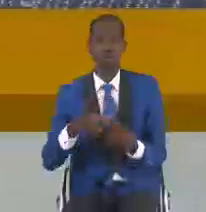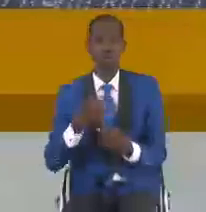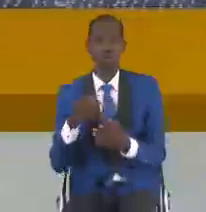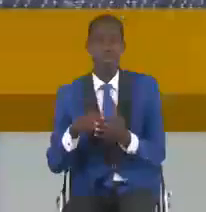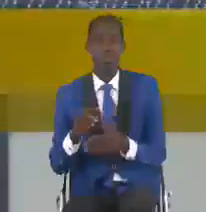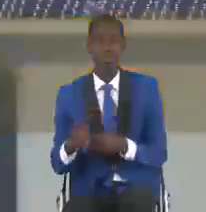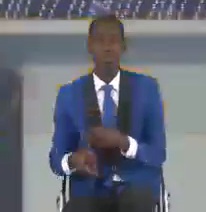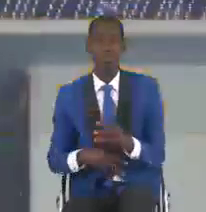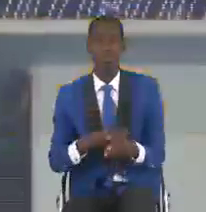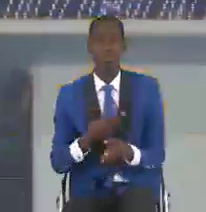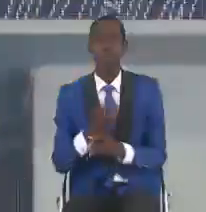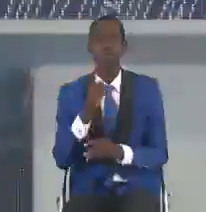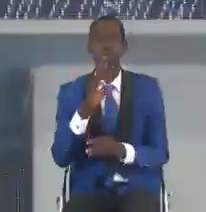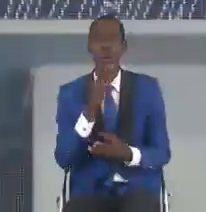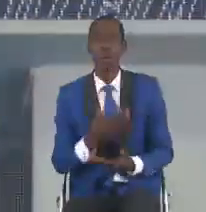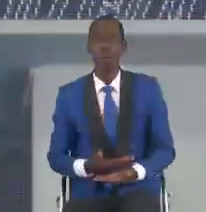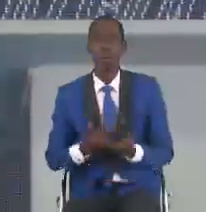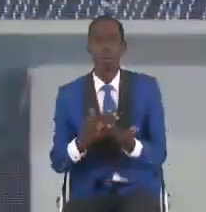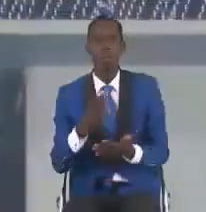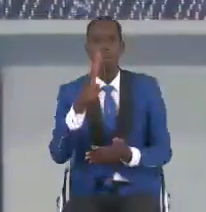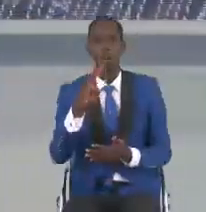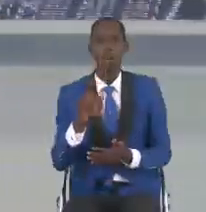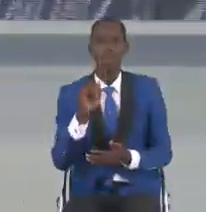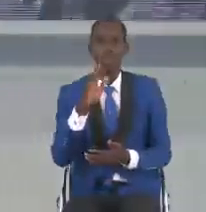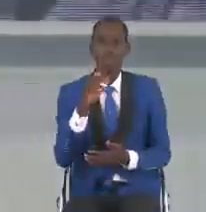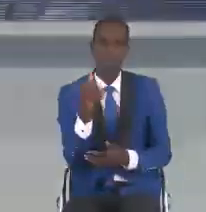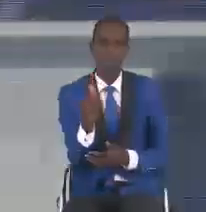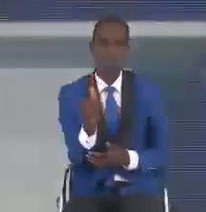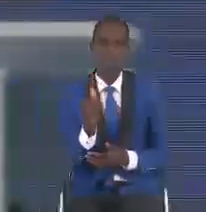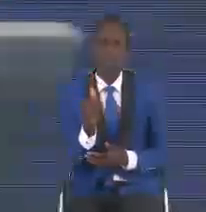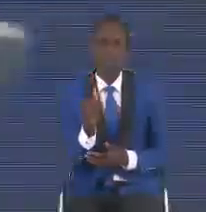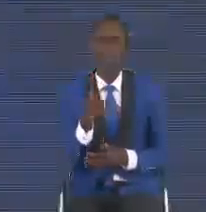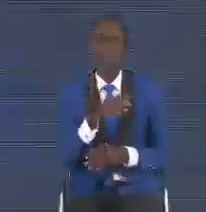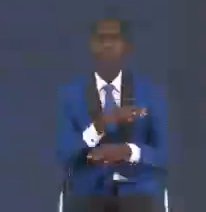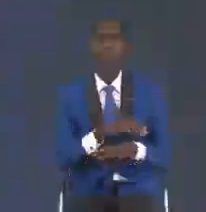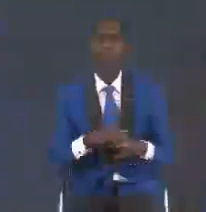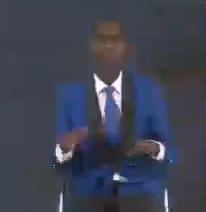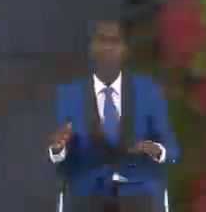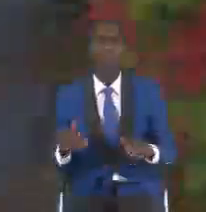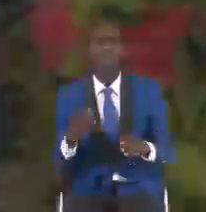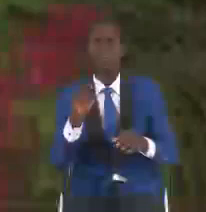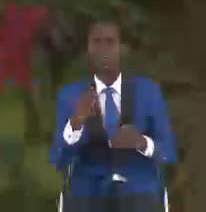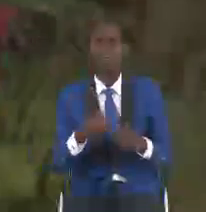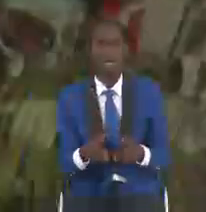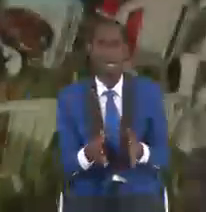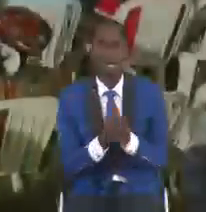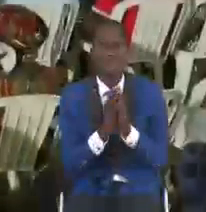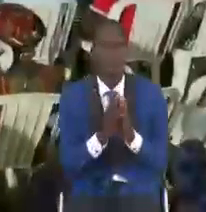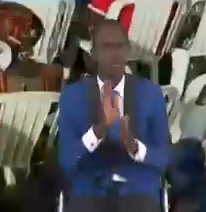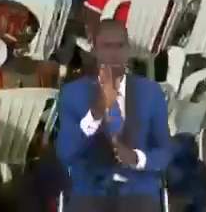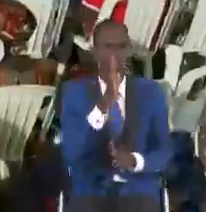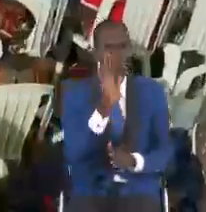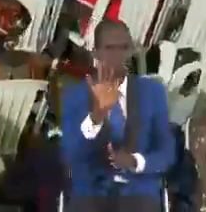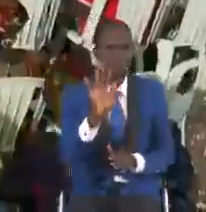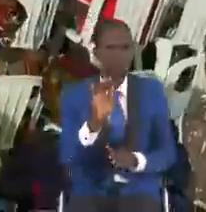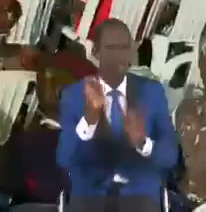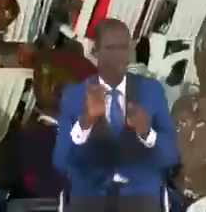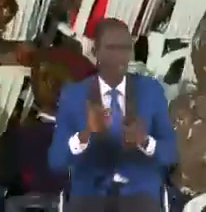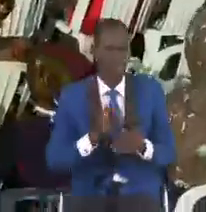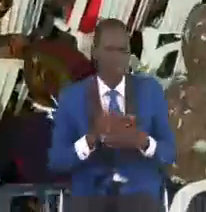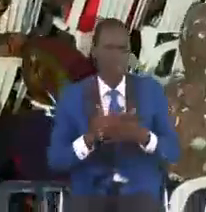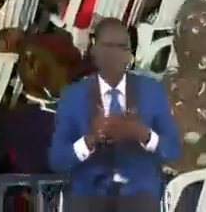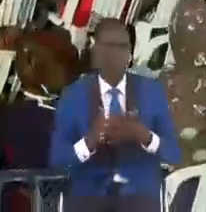born by yourself. You didn't have to ask, Mommy, can I breathe? Should I